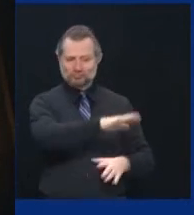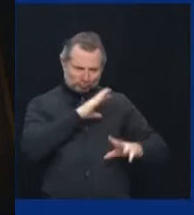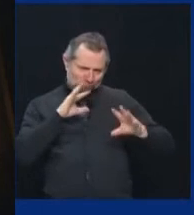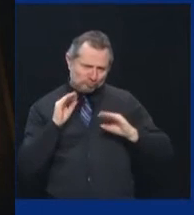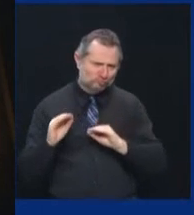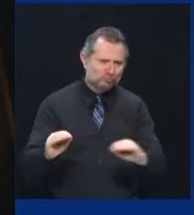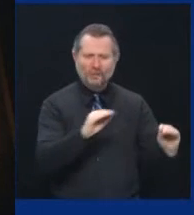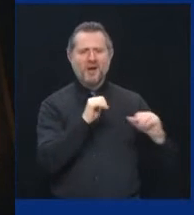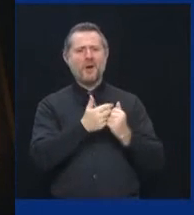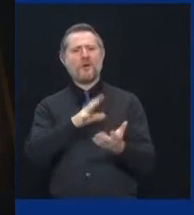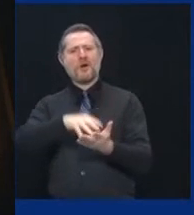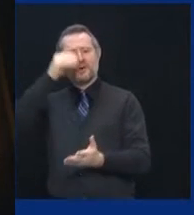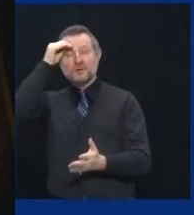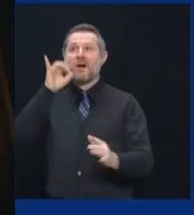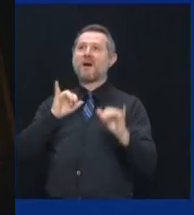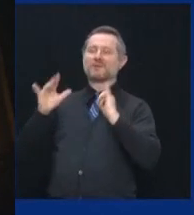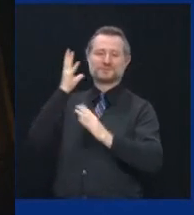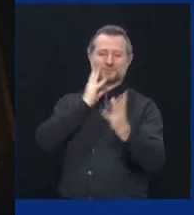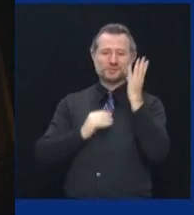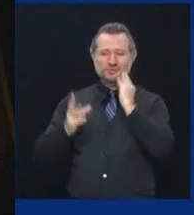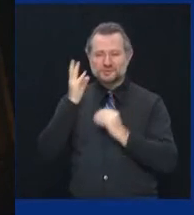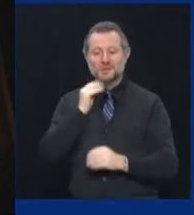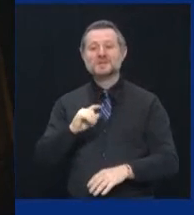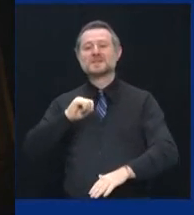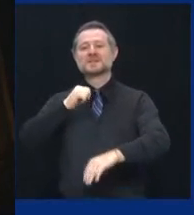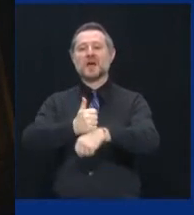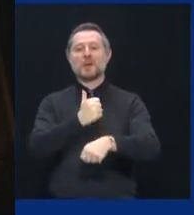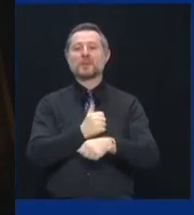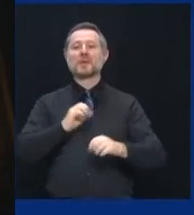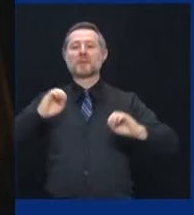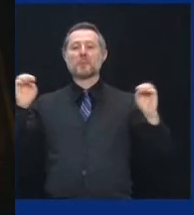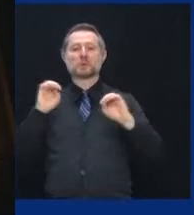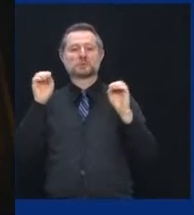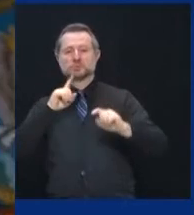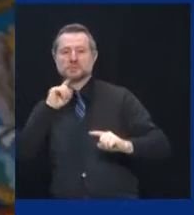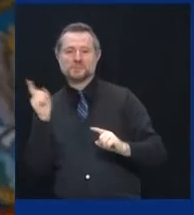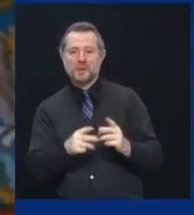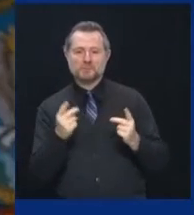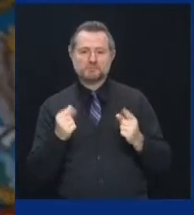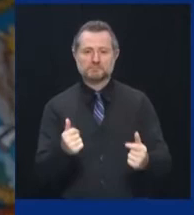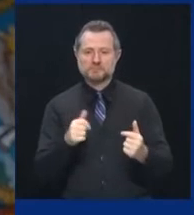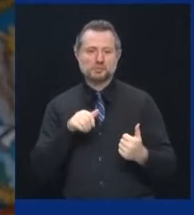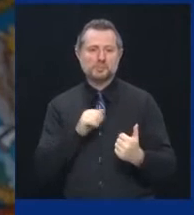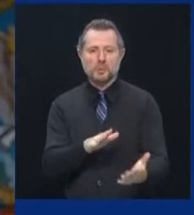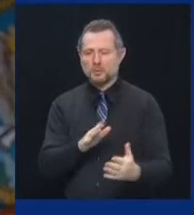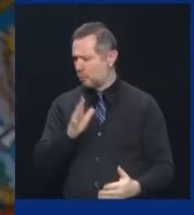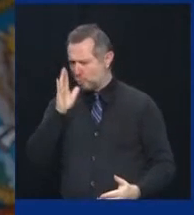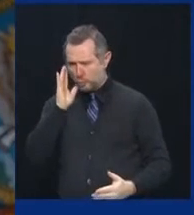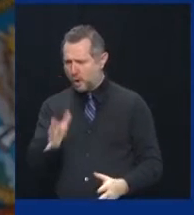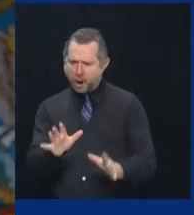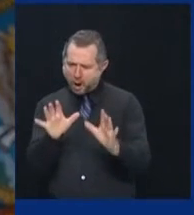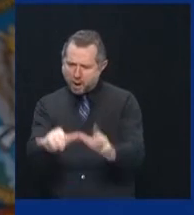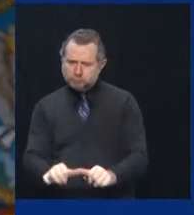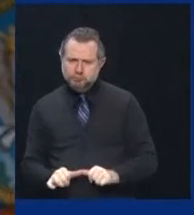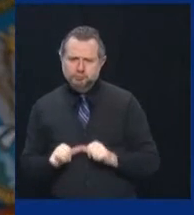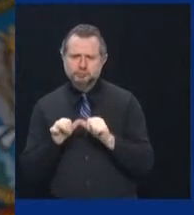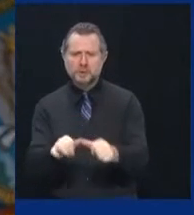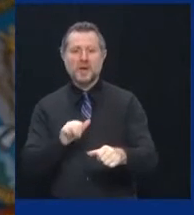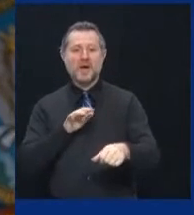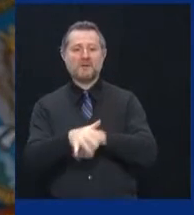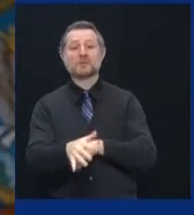and establish a best-in-the-nation emergency response capacity that lasts beyond COVID, so we are